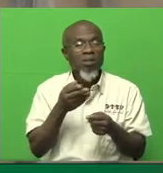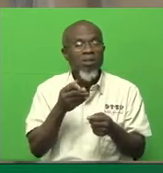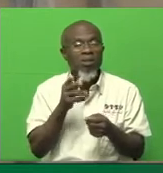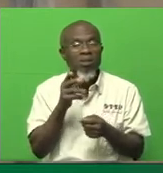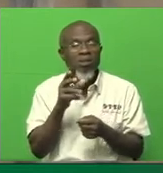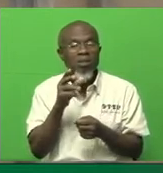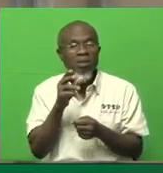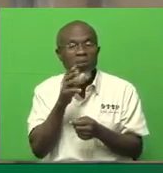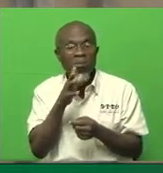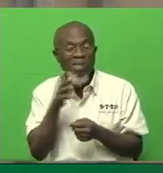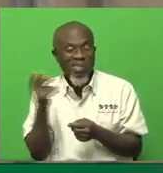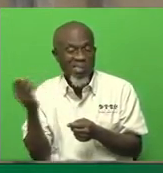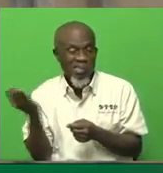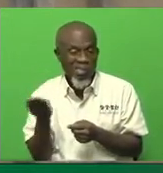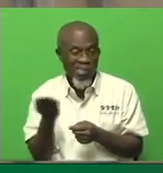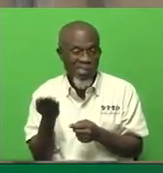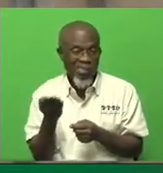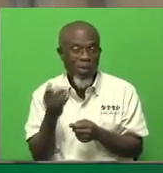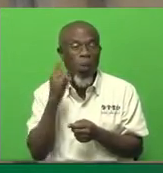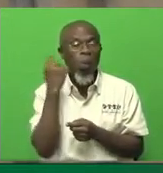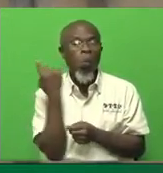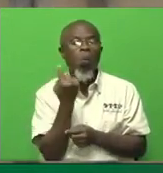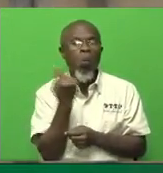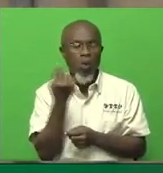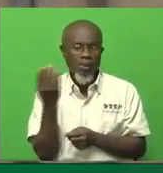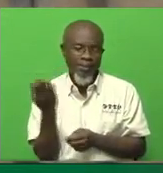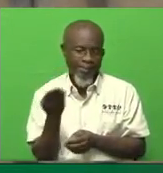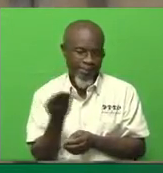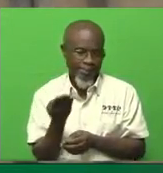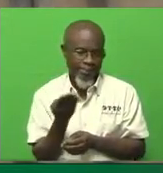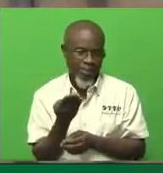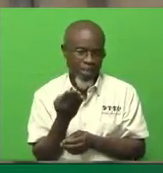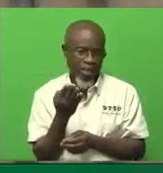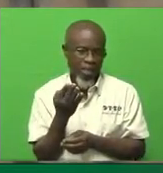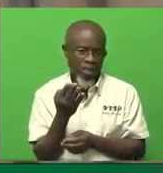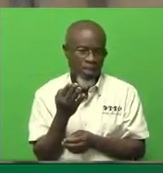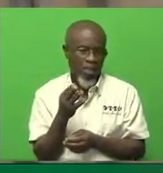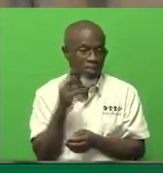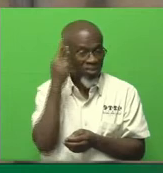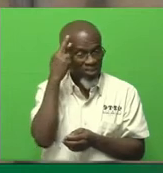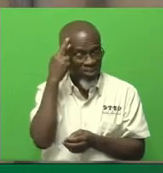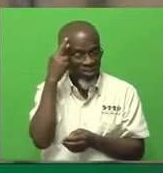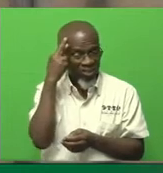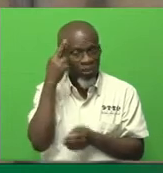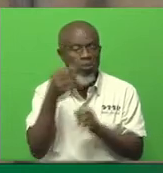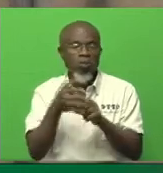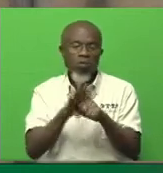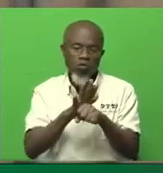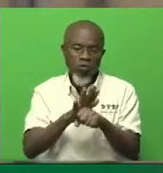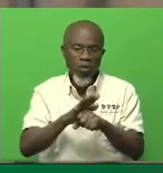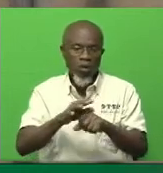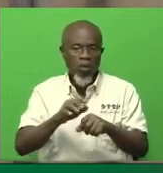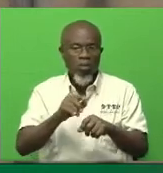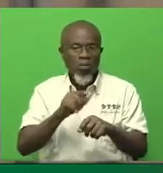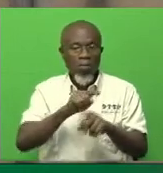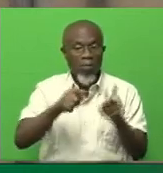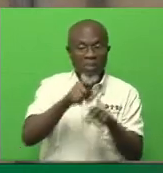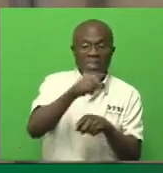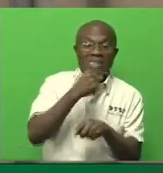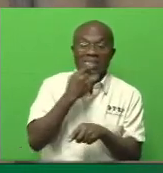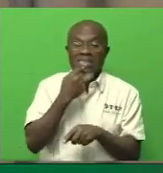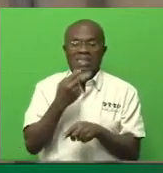and it was as a result of covet one one but things bad